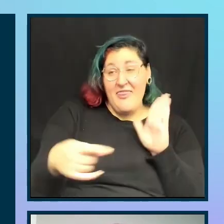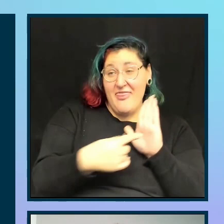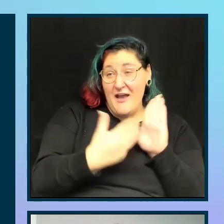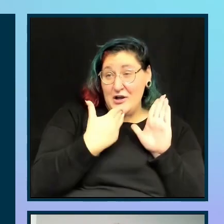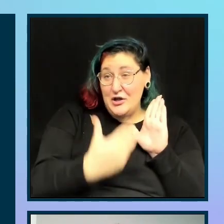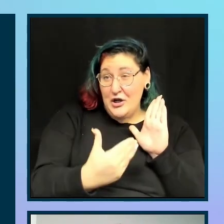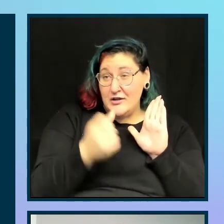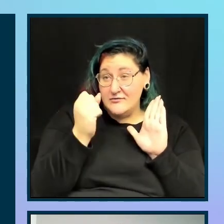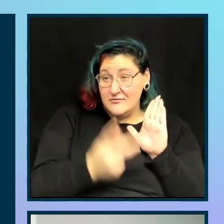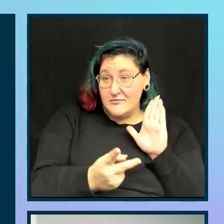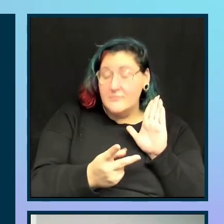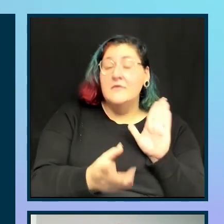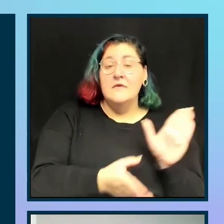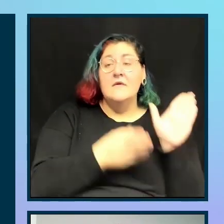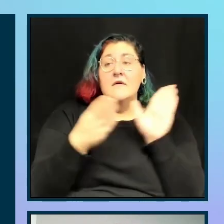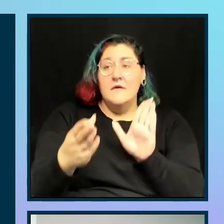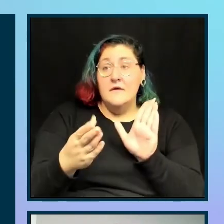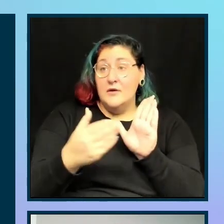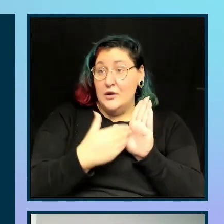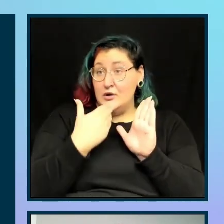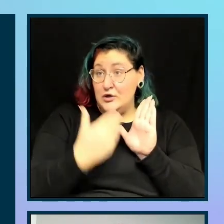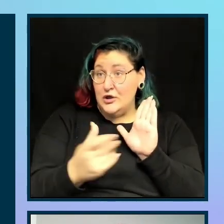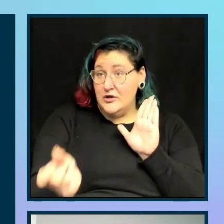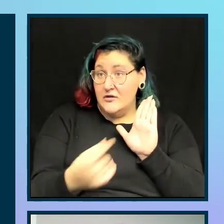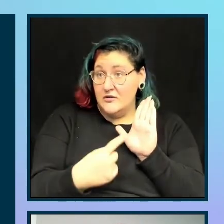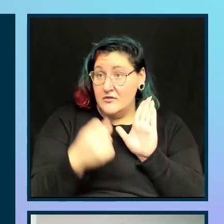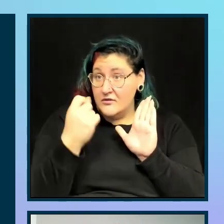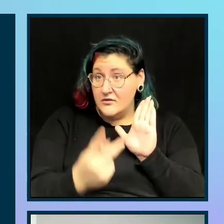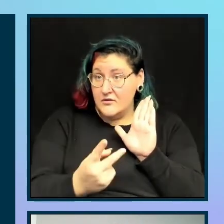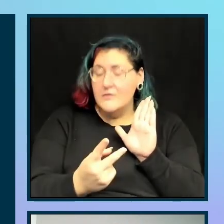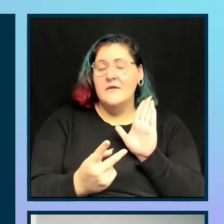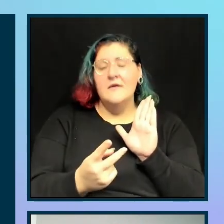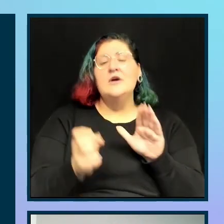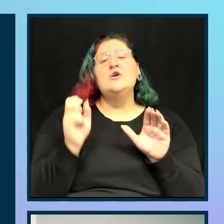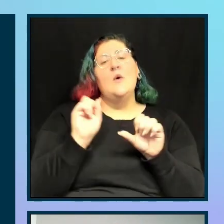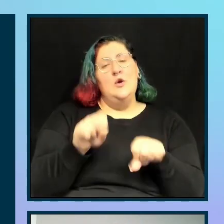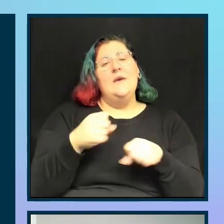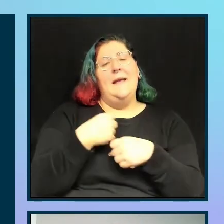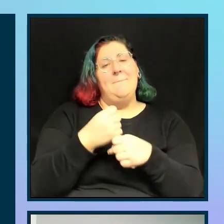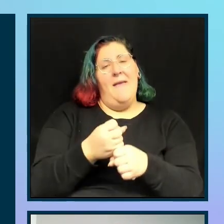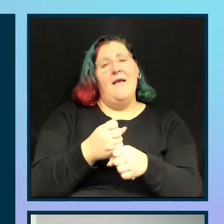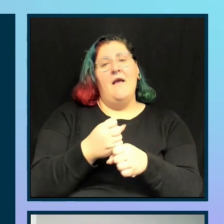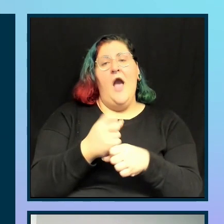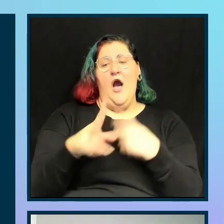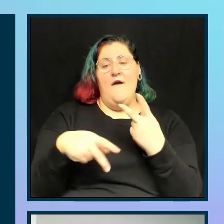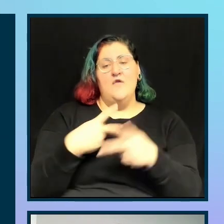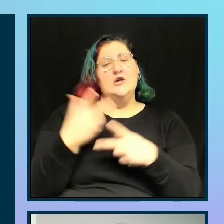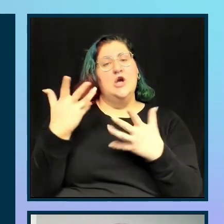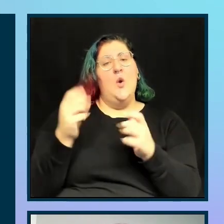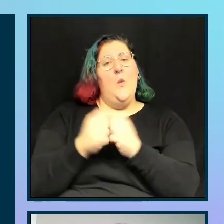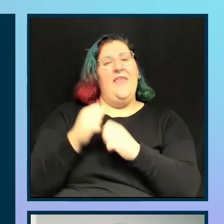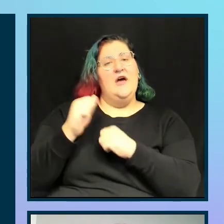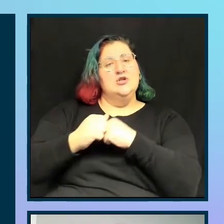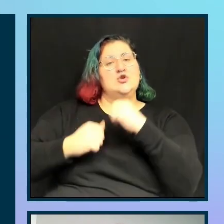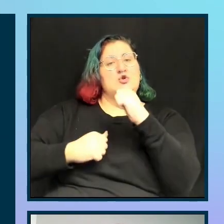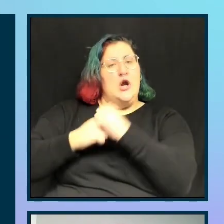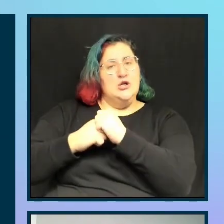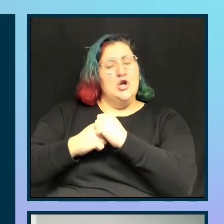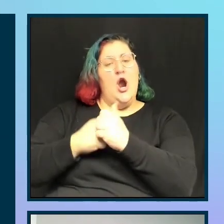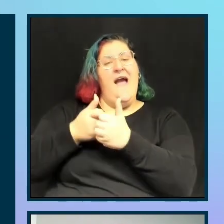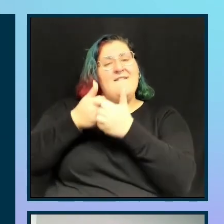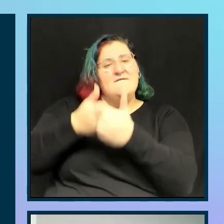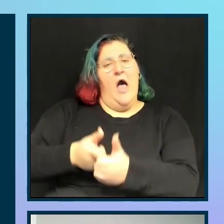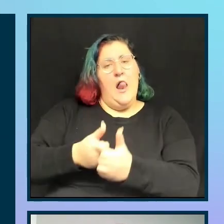as you're manipulating it to be able to create a manuscript version that is structured that is following a hierarchical level of